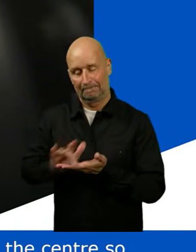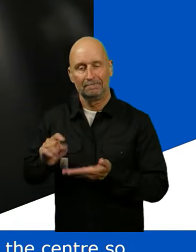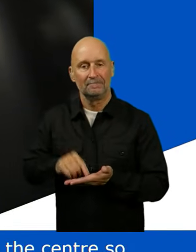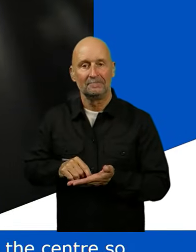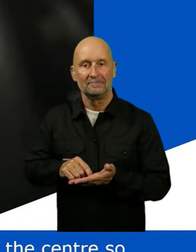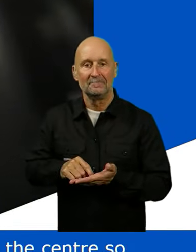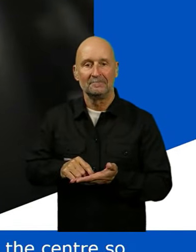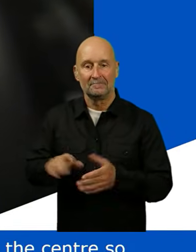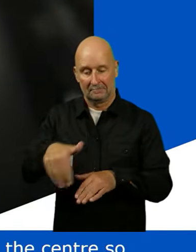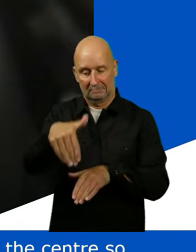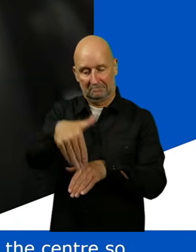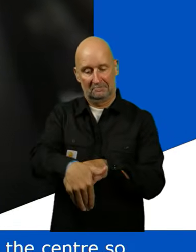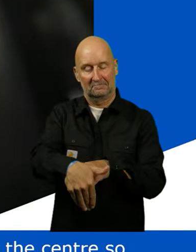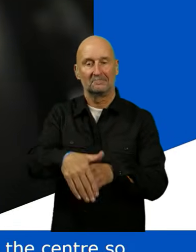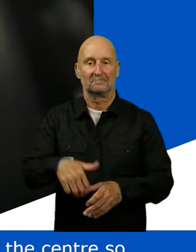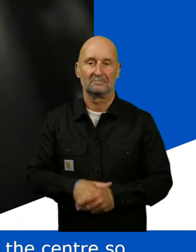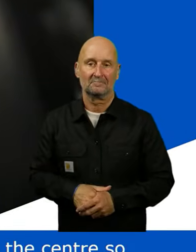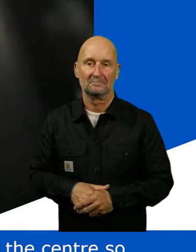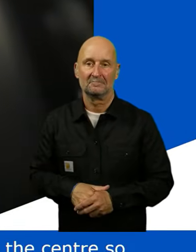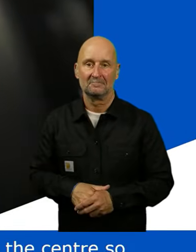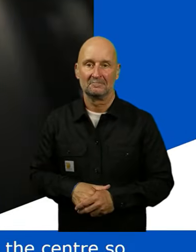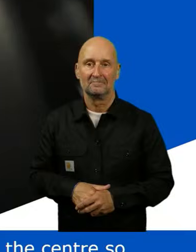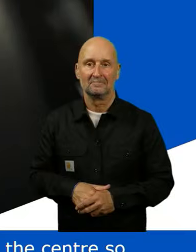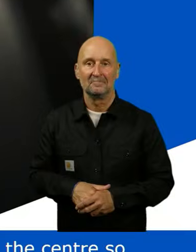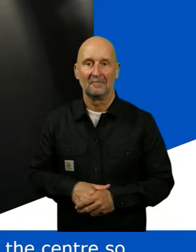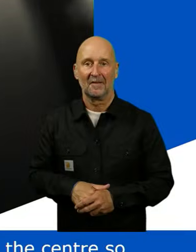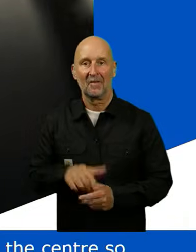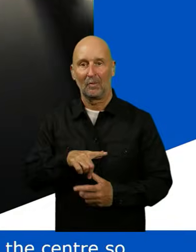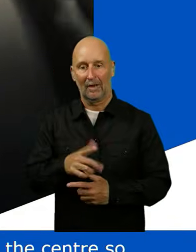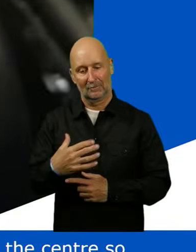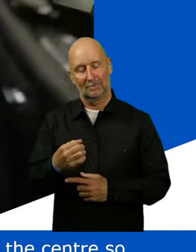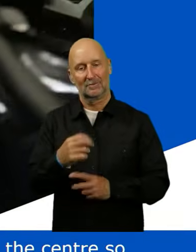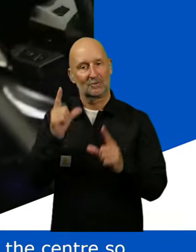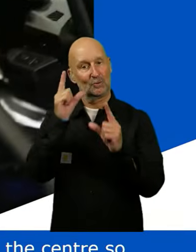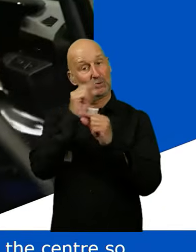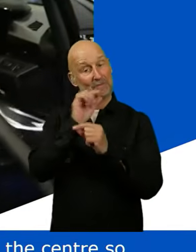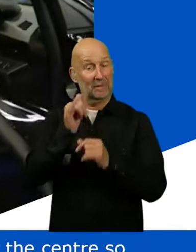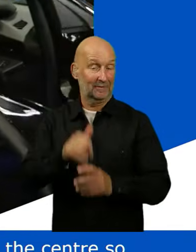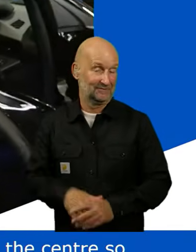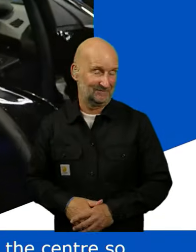them away in the seat pocket when they perhaps want to snooze instead.